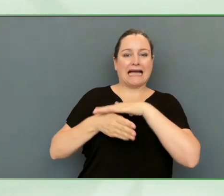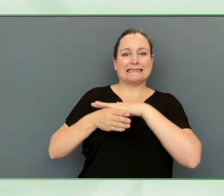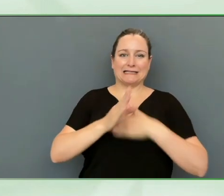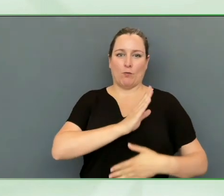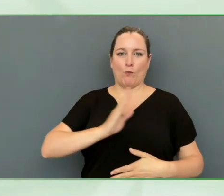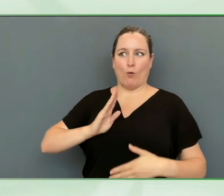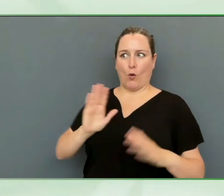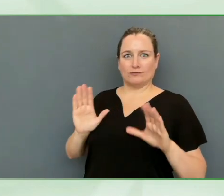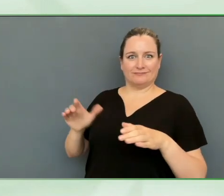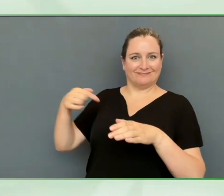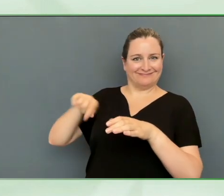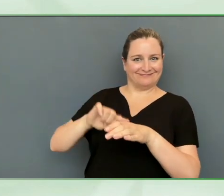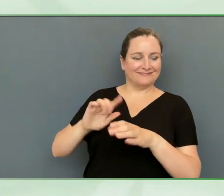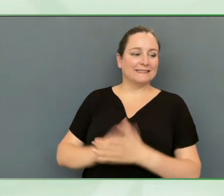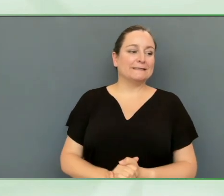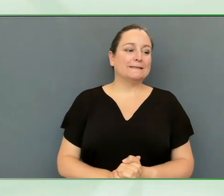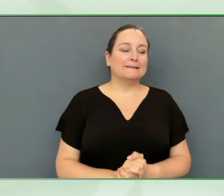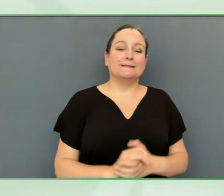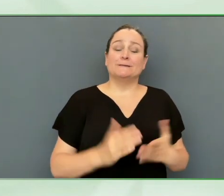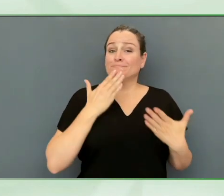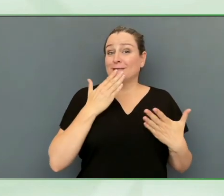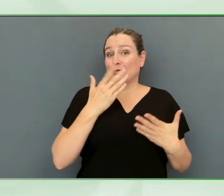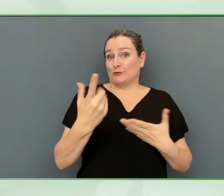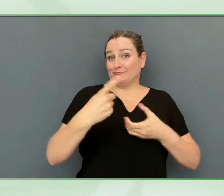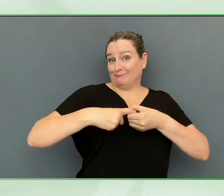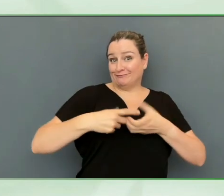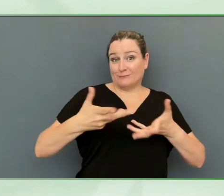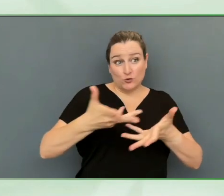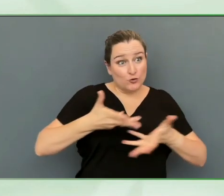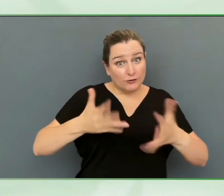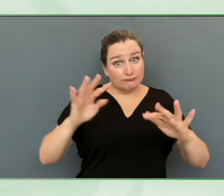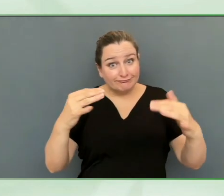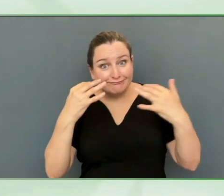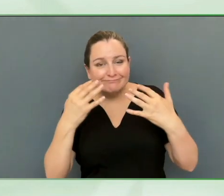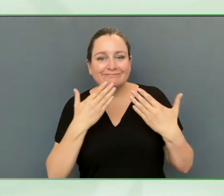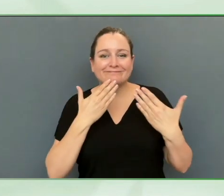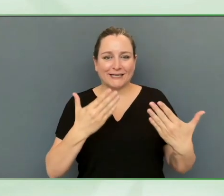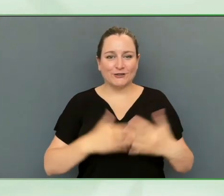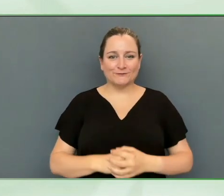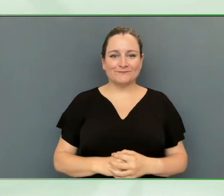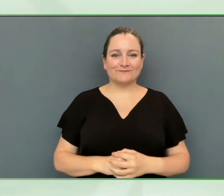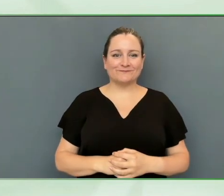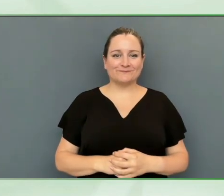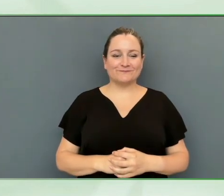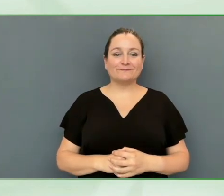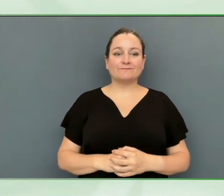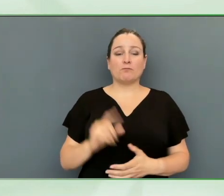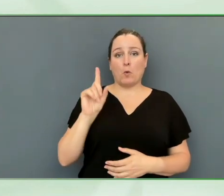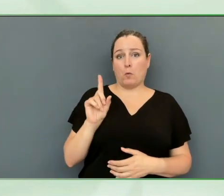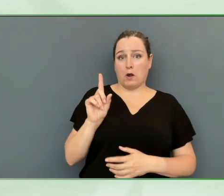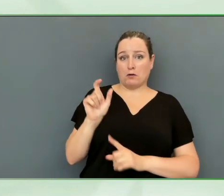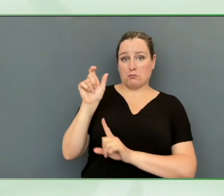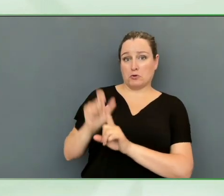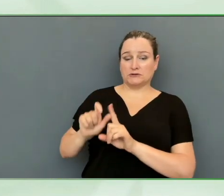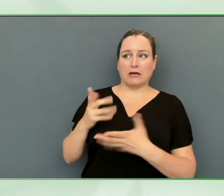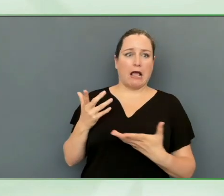this afternoon. One of our colleagues, panel member who was supposed to join us today, unfortunately was pulled into a different meeting